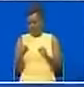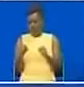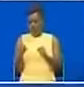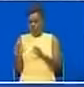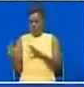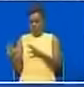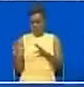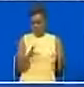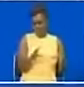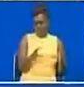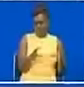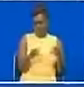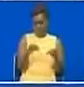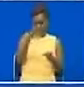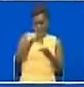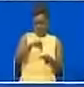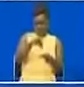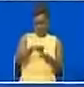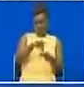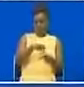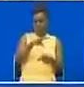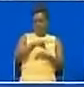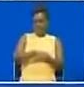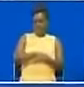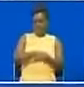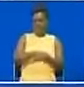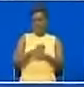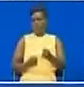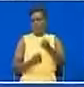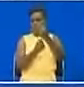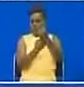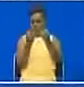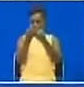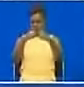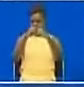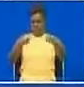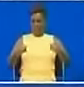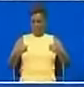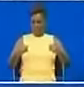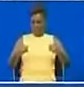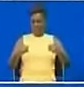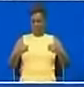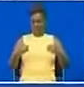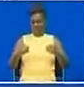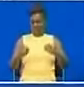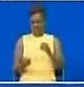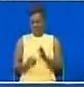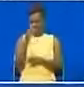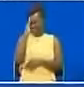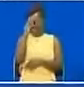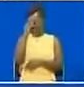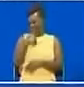block vote behind the president, it created some